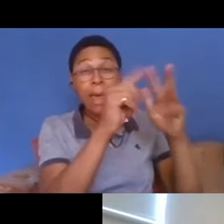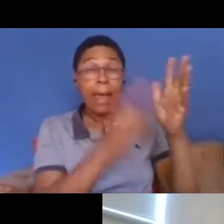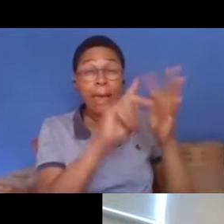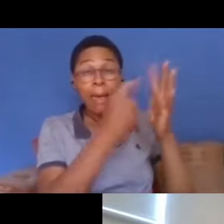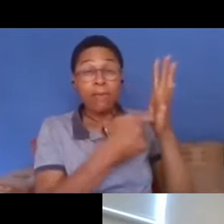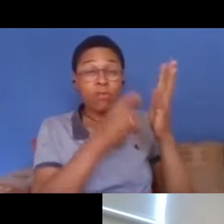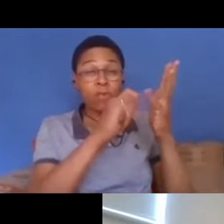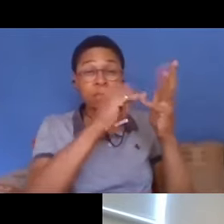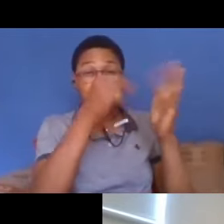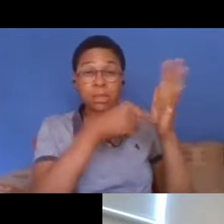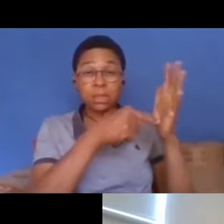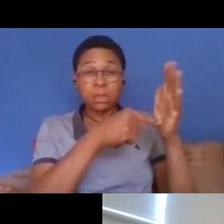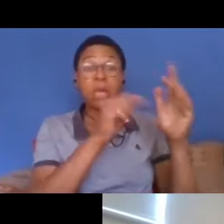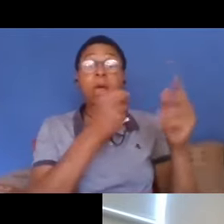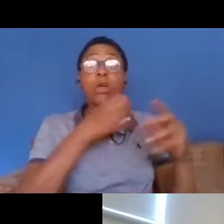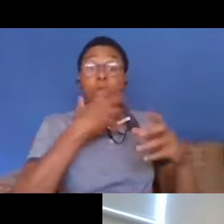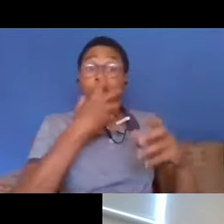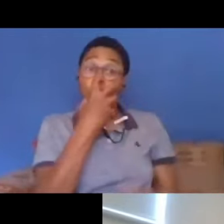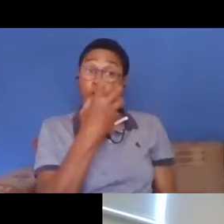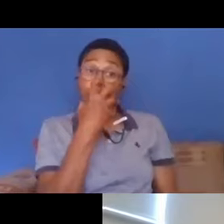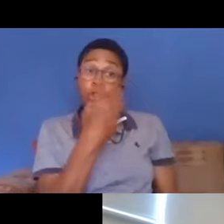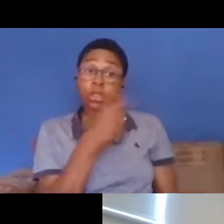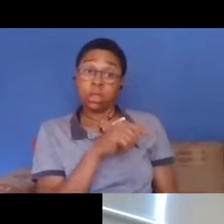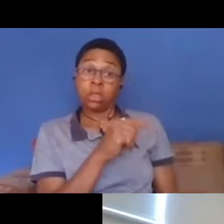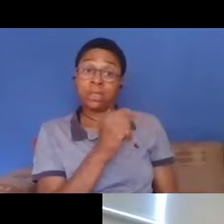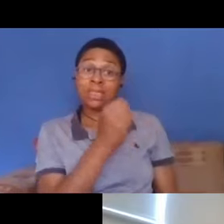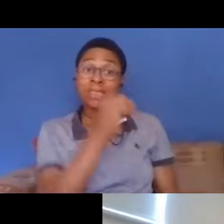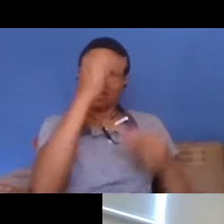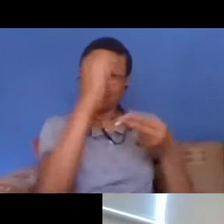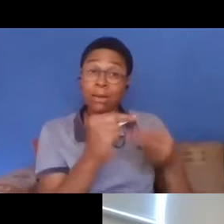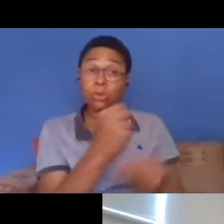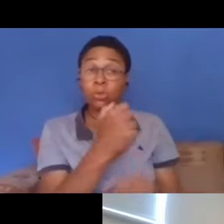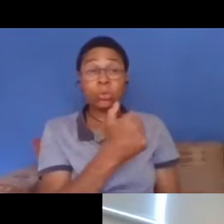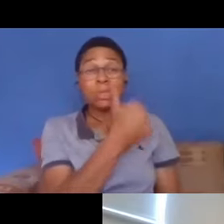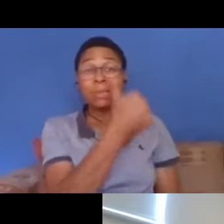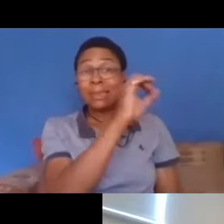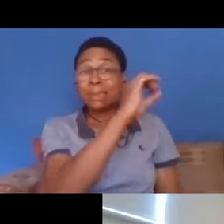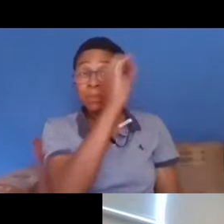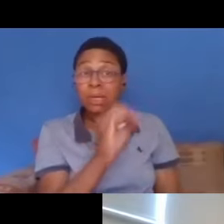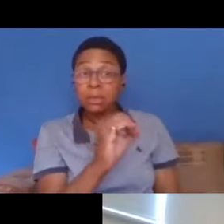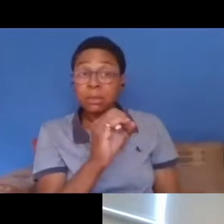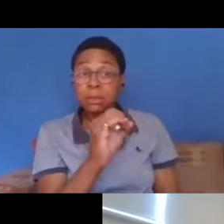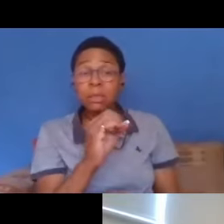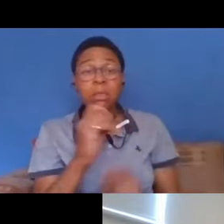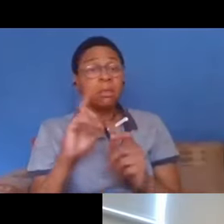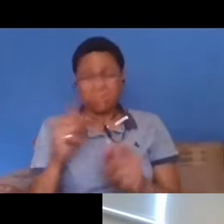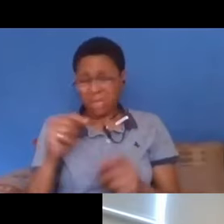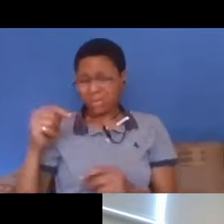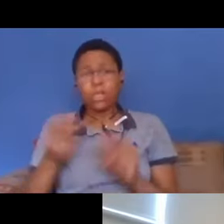about oxygen saturation at all. The masks will not be interfering with that.